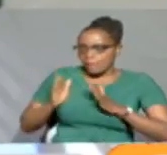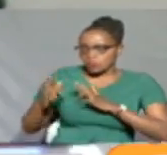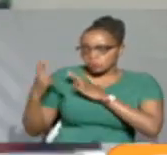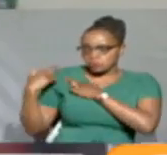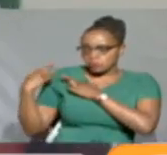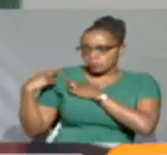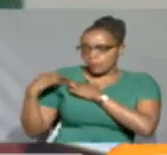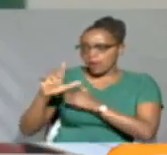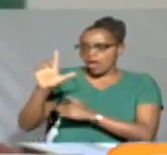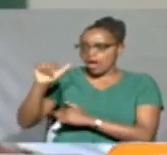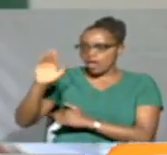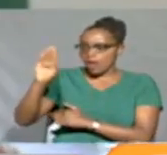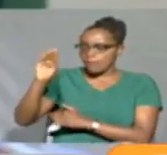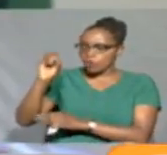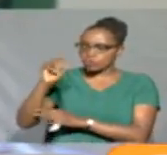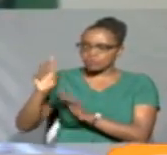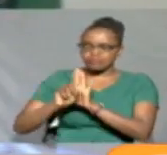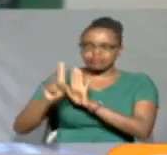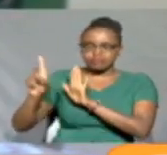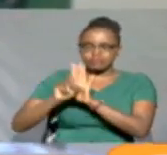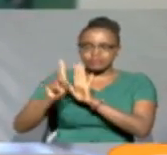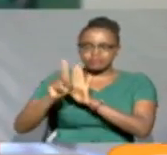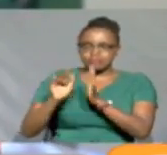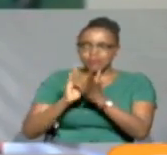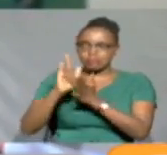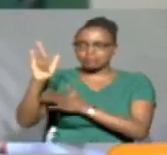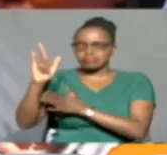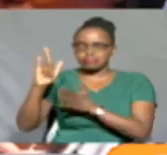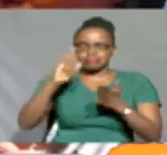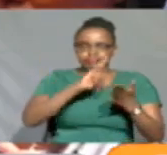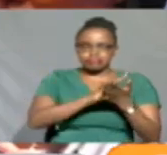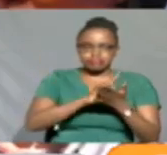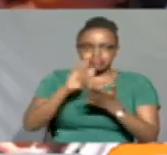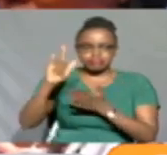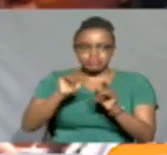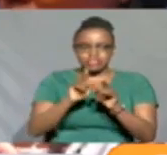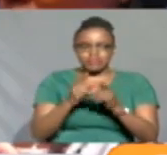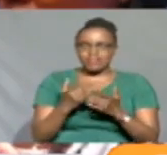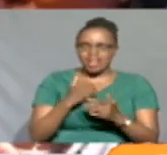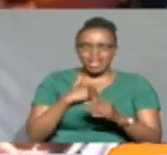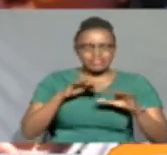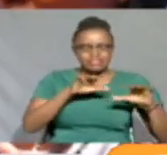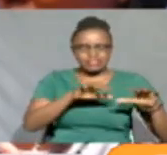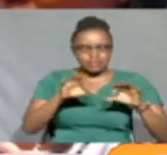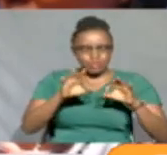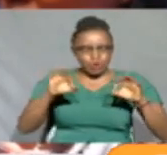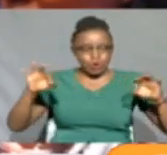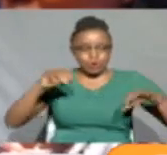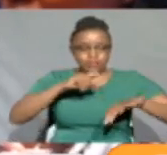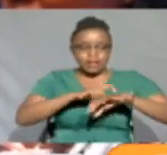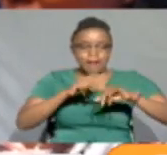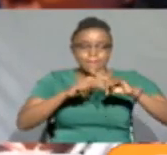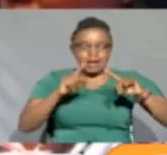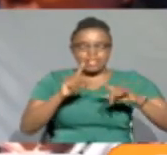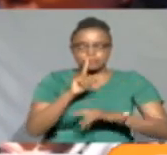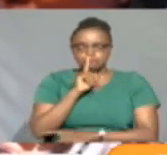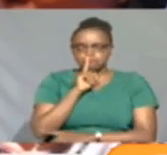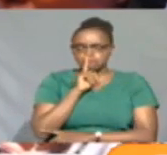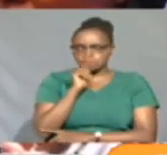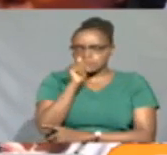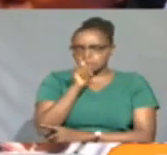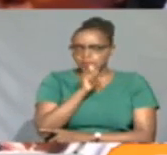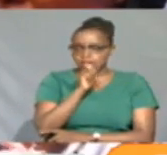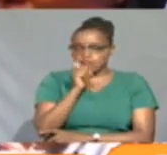Joyce Laboso, has been in and out of the country seeking cancer treatment. She's actually suffered for a long time, but we've kept it under